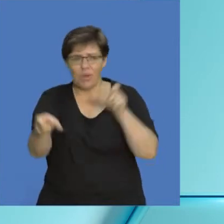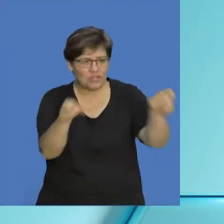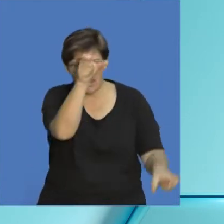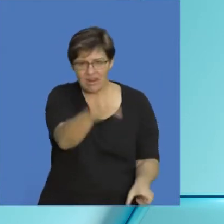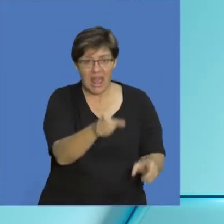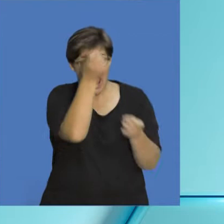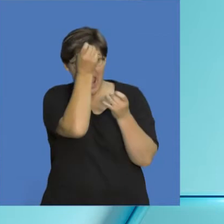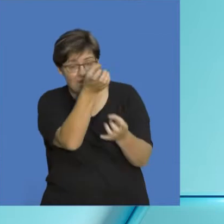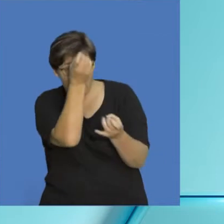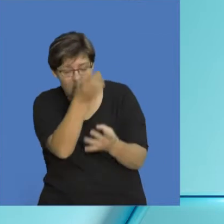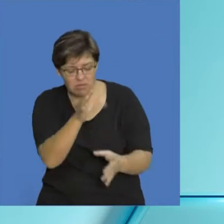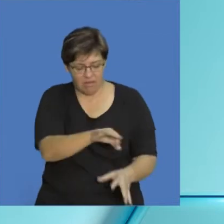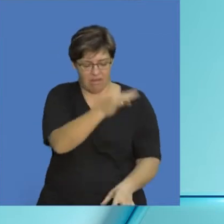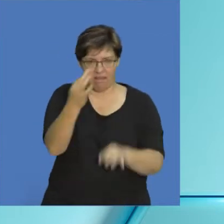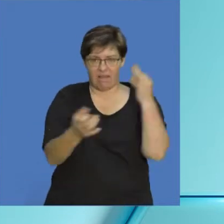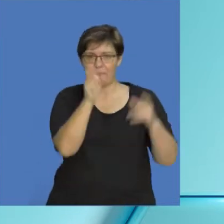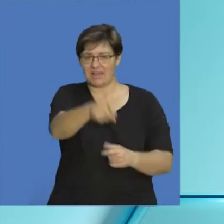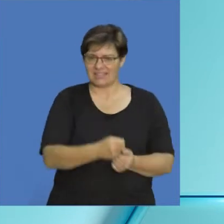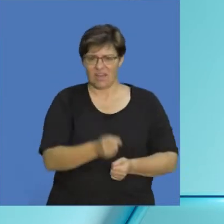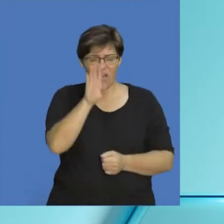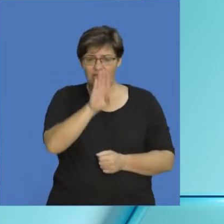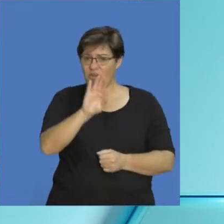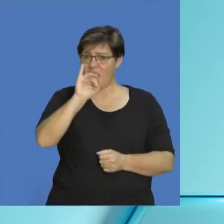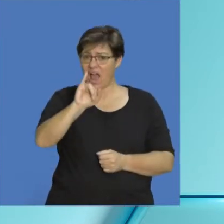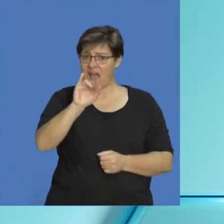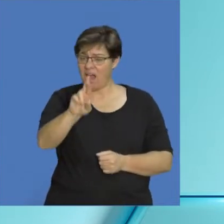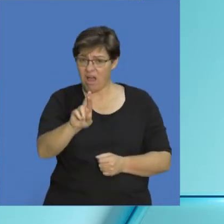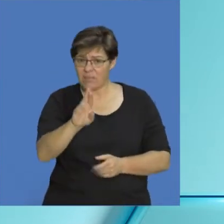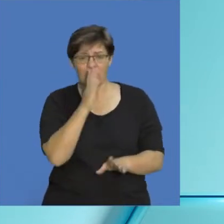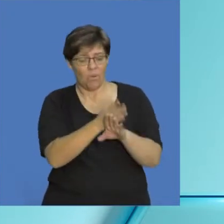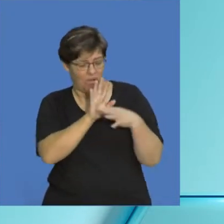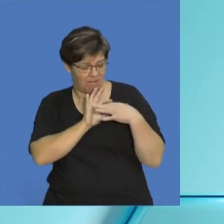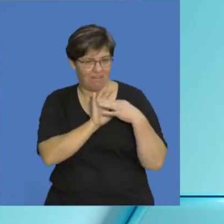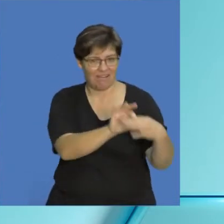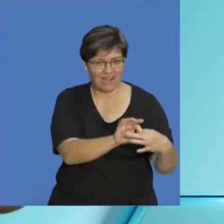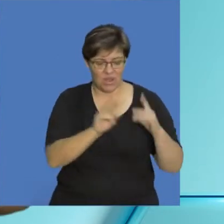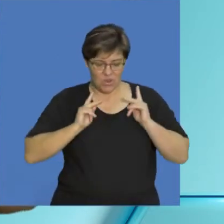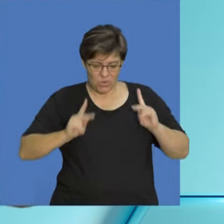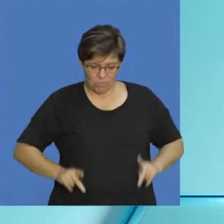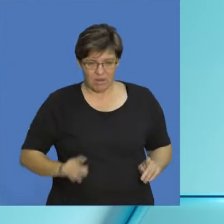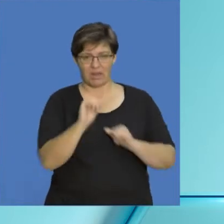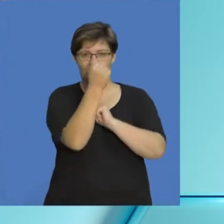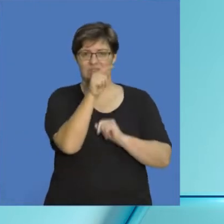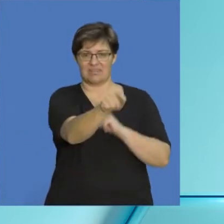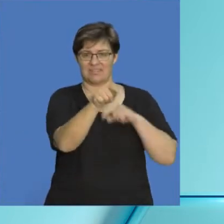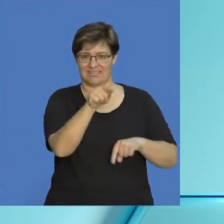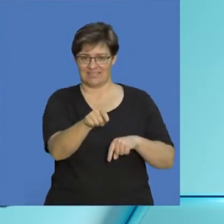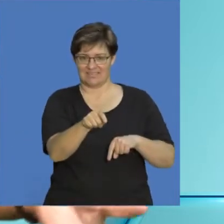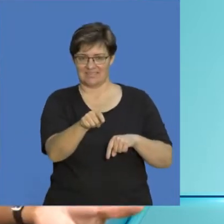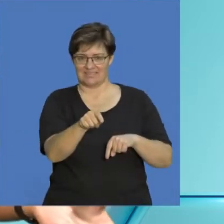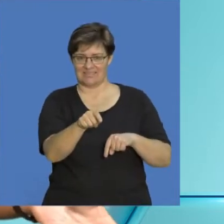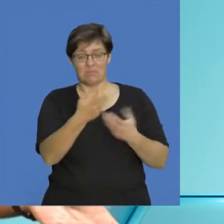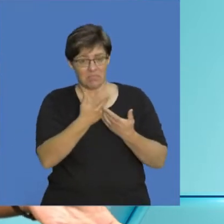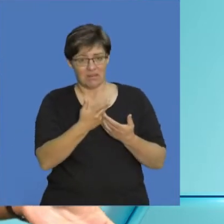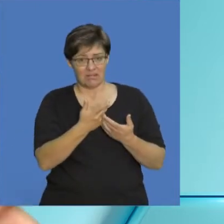data. I mean, the fourth industrial revolution, it's about collaboration between human and machine. It's the world of